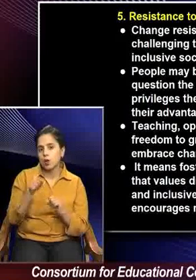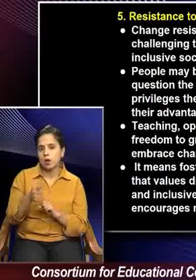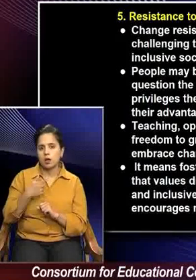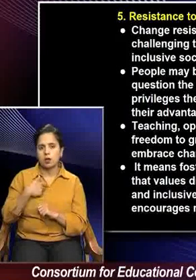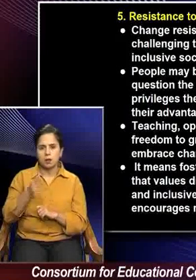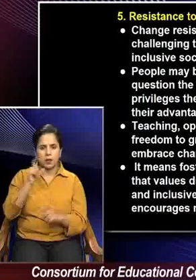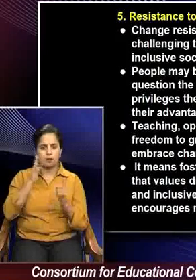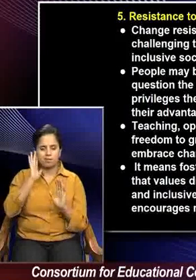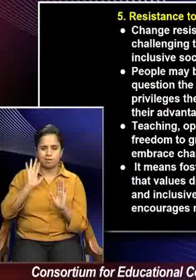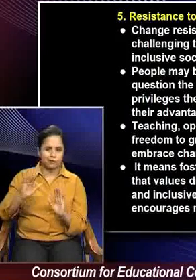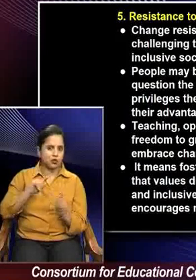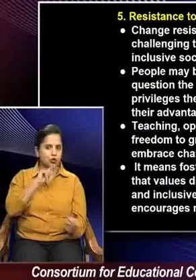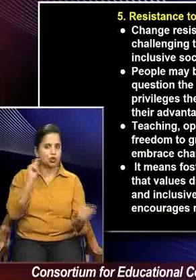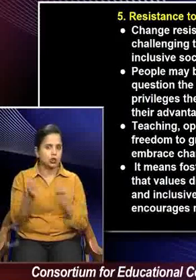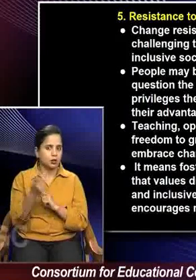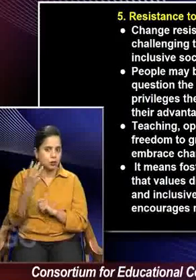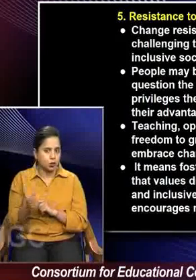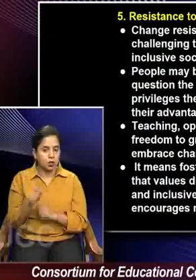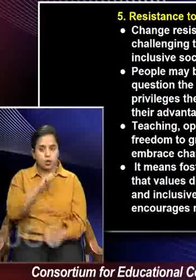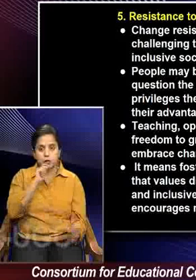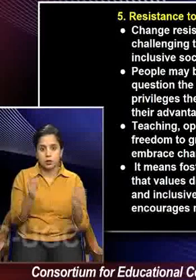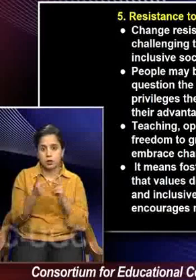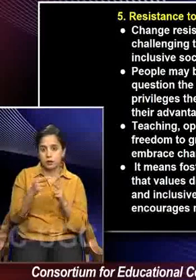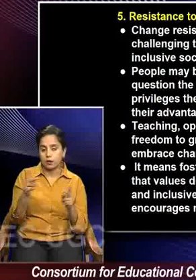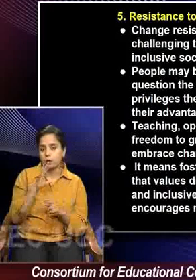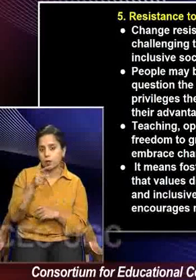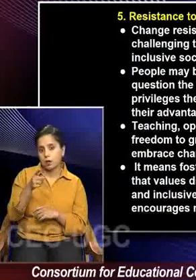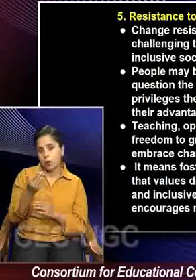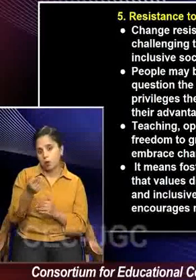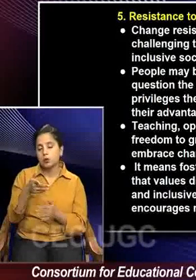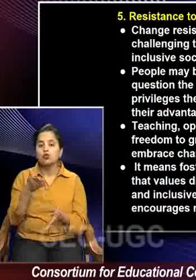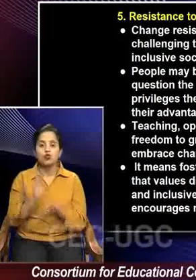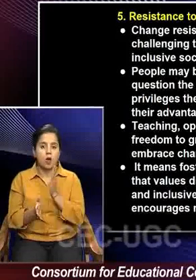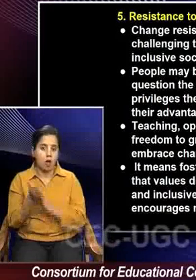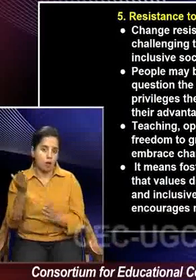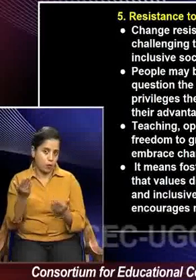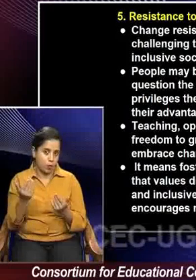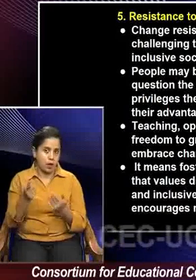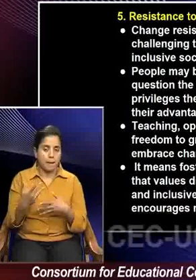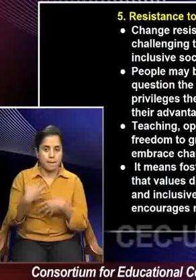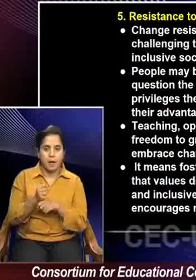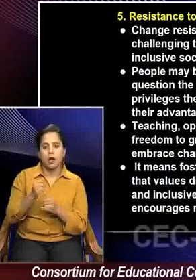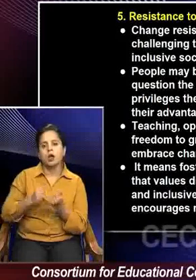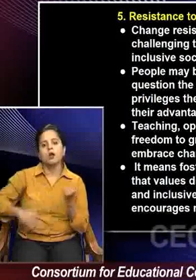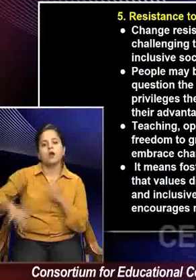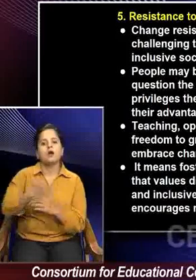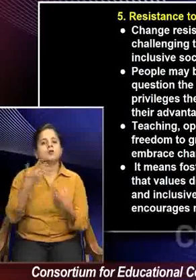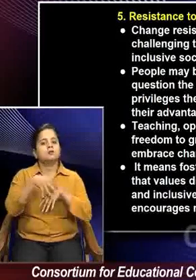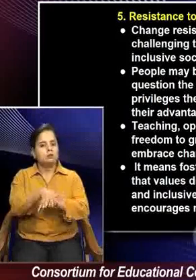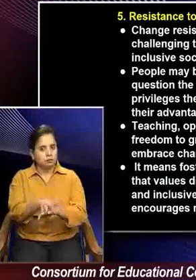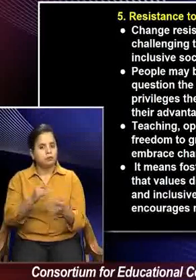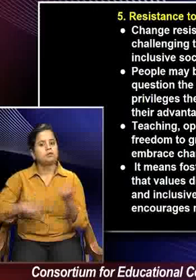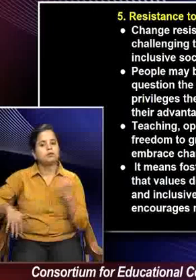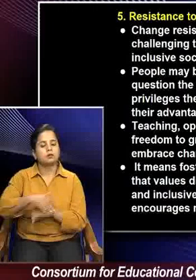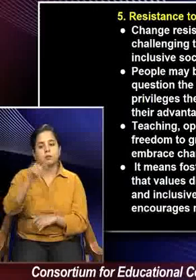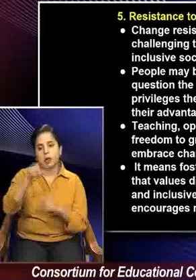to change. Change resistance can make it challenging to create an inclusive society.